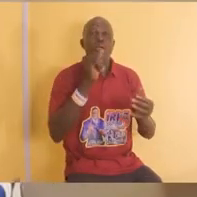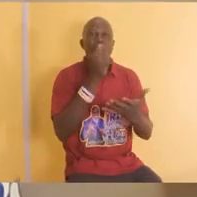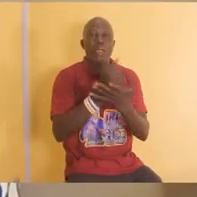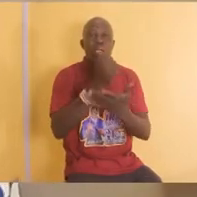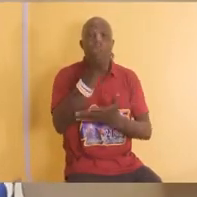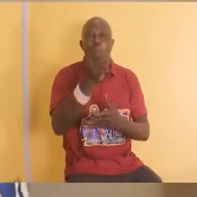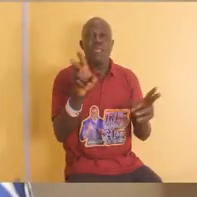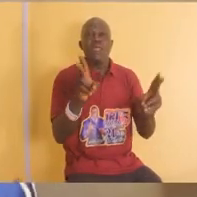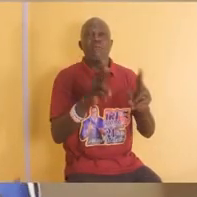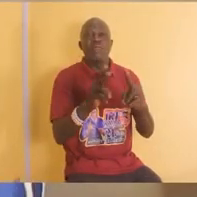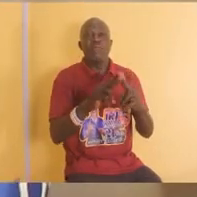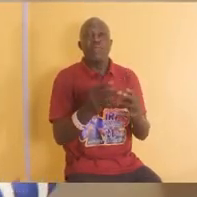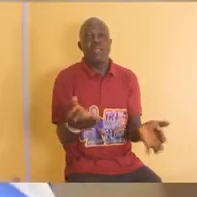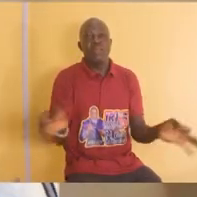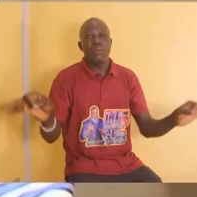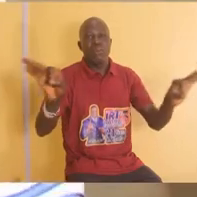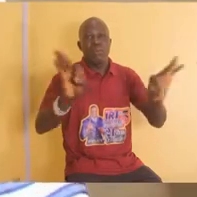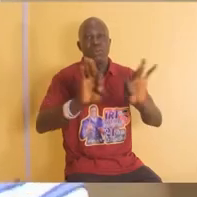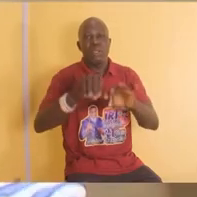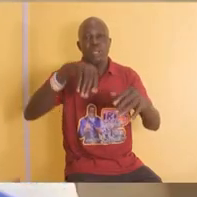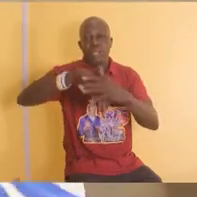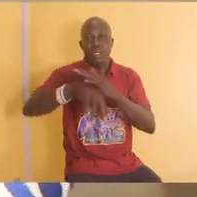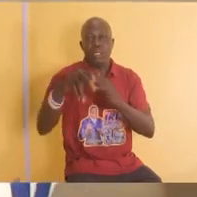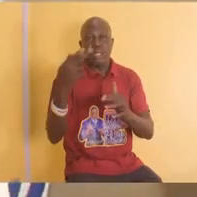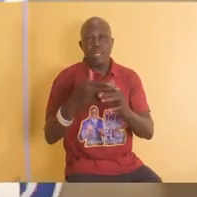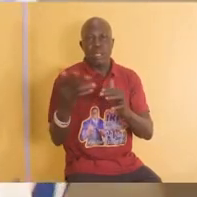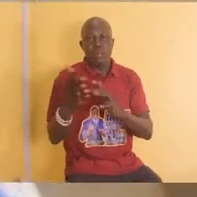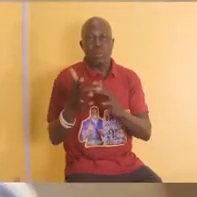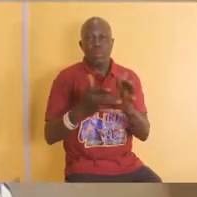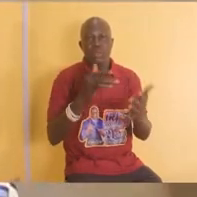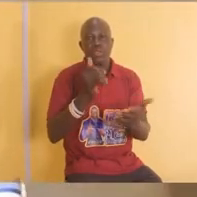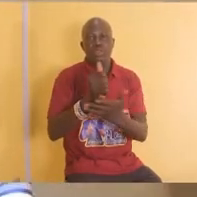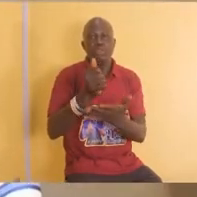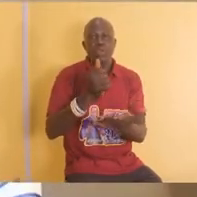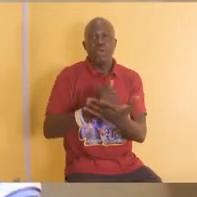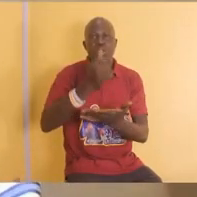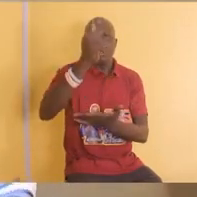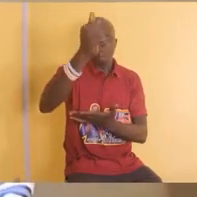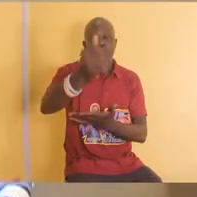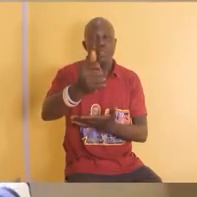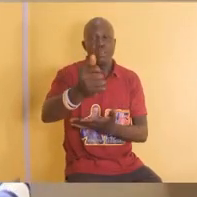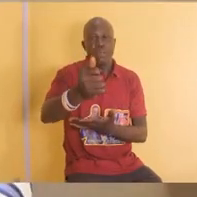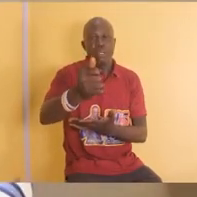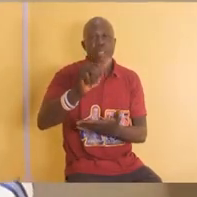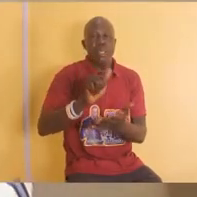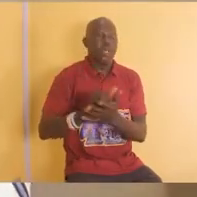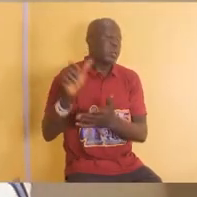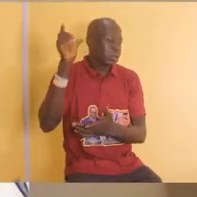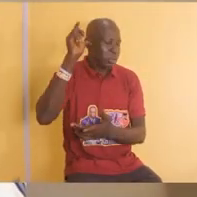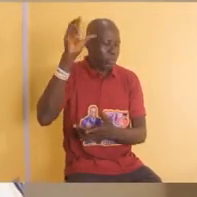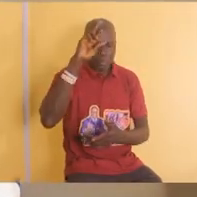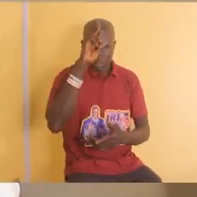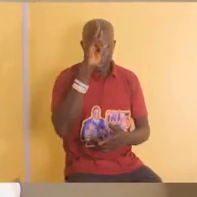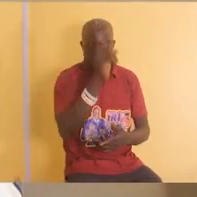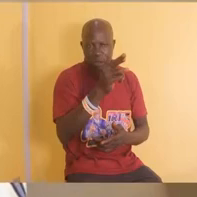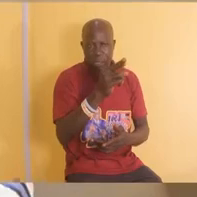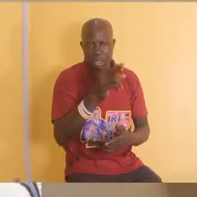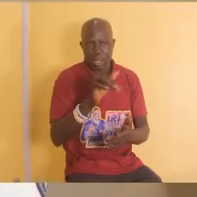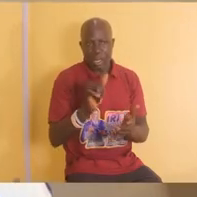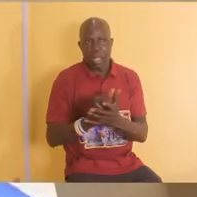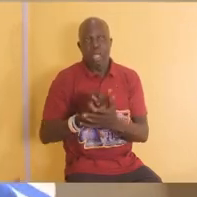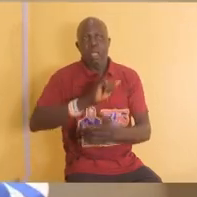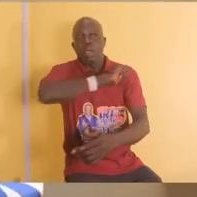amen is very important. Loruko Jesus. In the name of Jesus. O Maria anu ba. Amen. You obtain mercy. Egba mi sir. Listen to me sir.